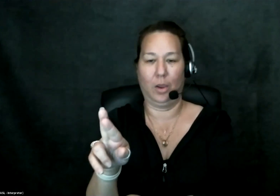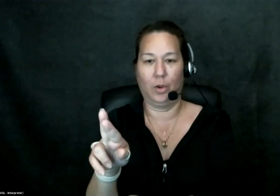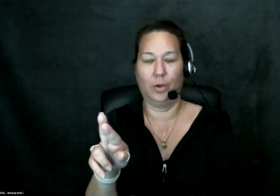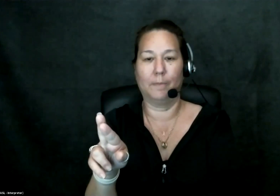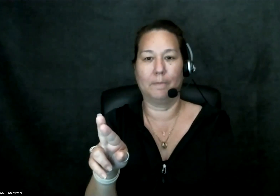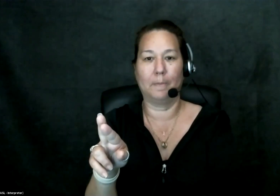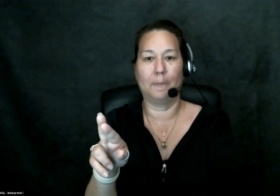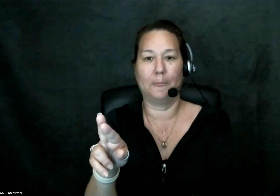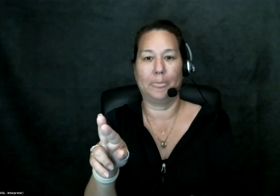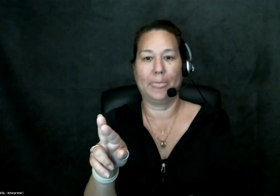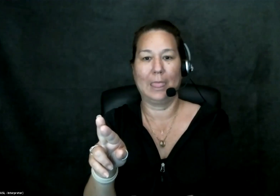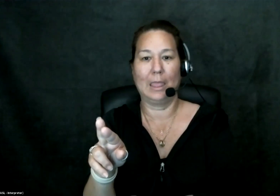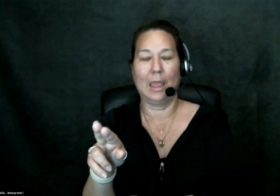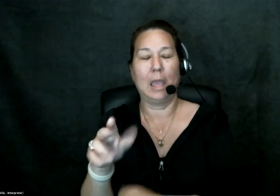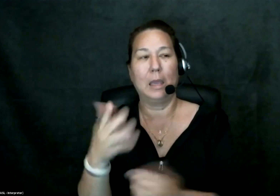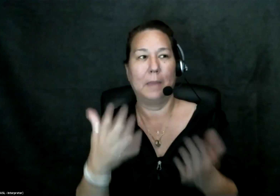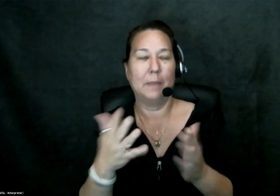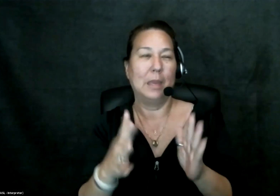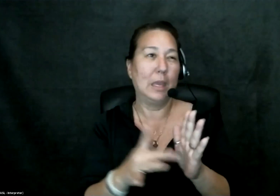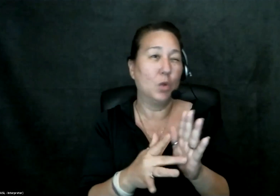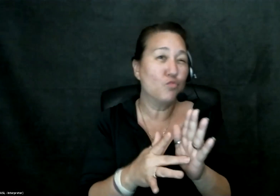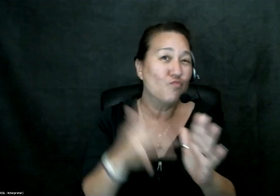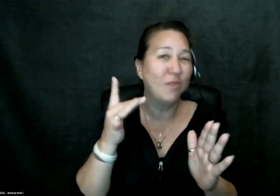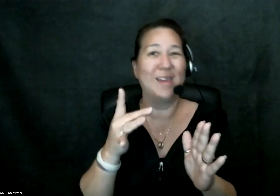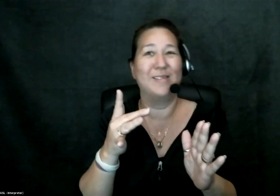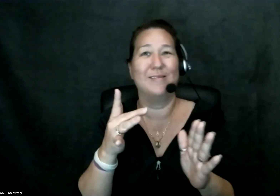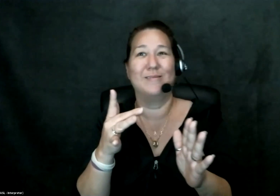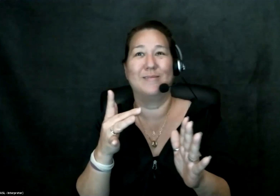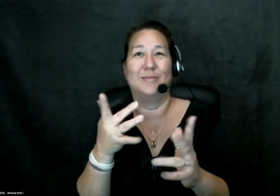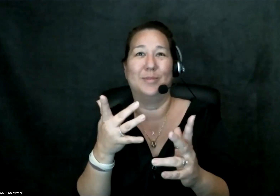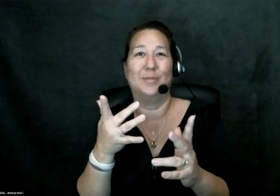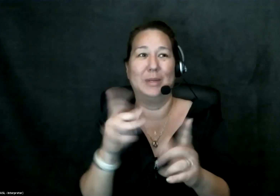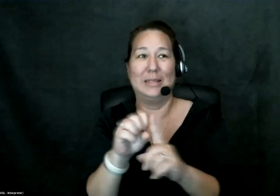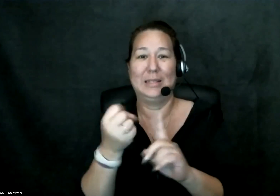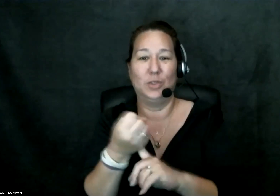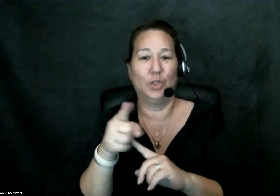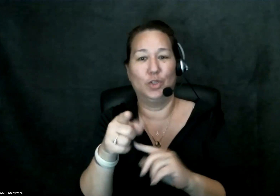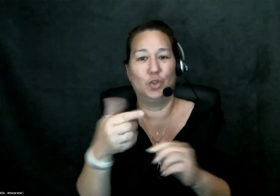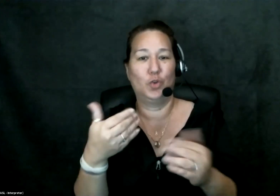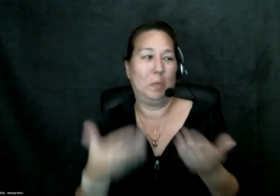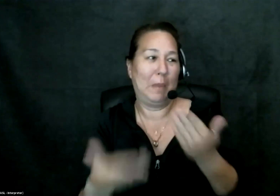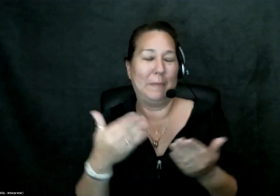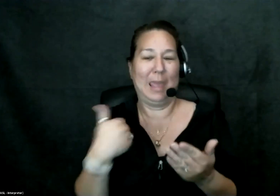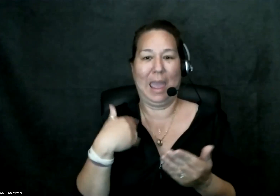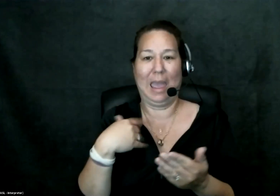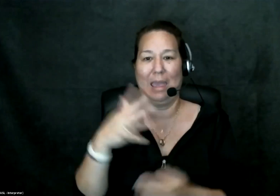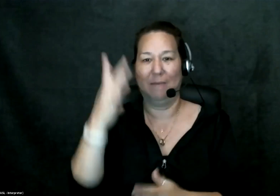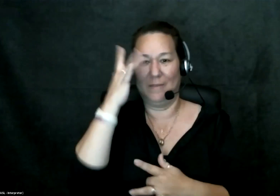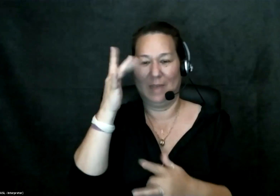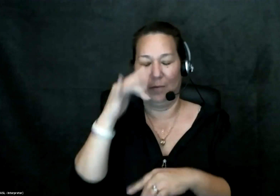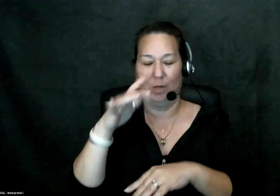It may, in rare situations, be spread because you've got virus on your hands that had